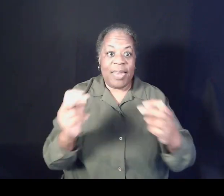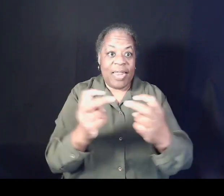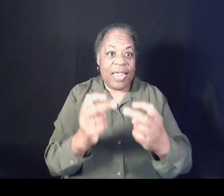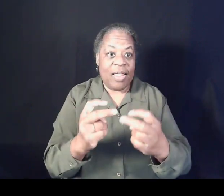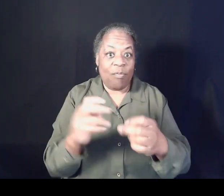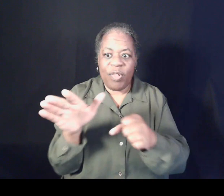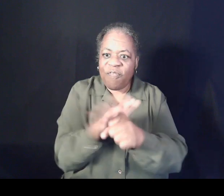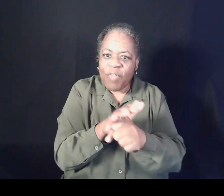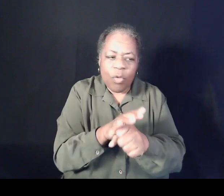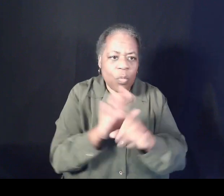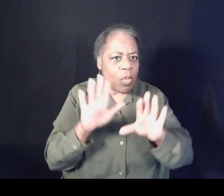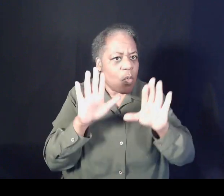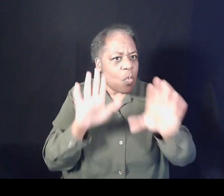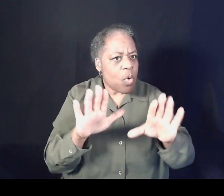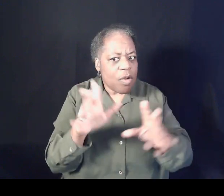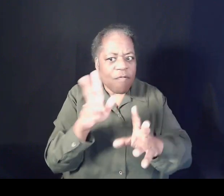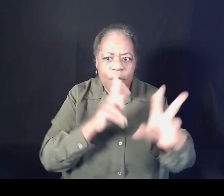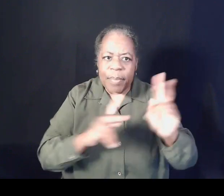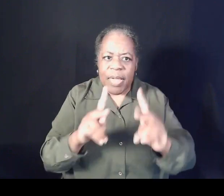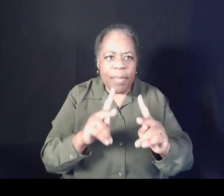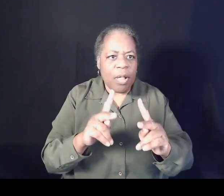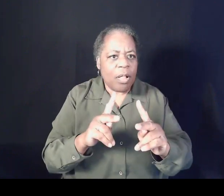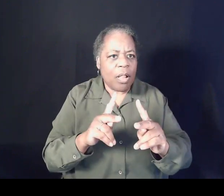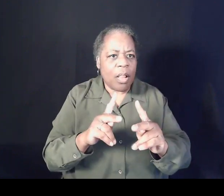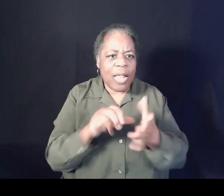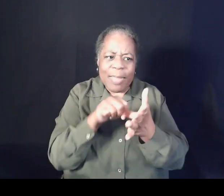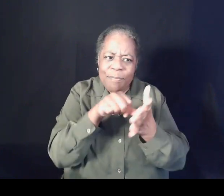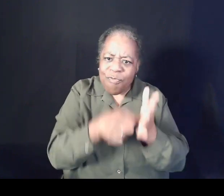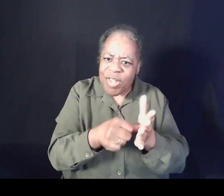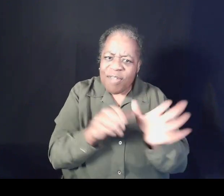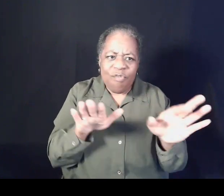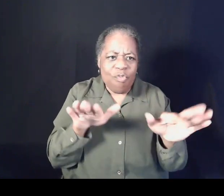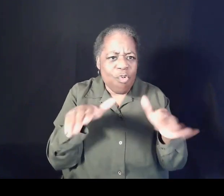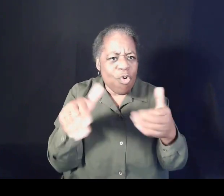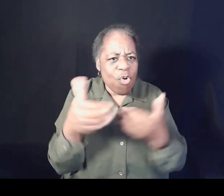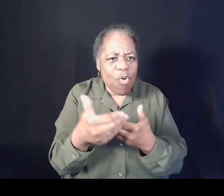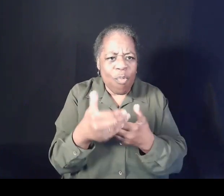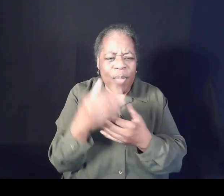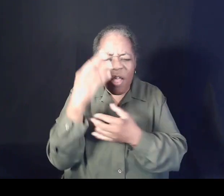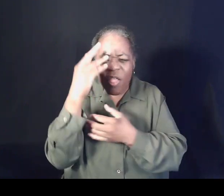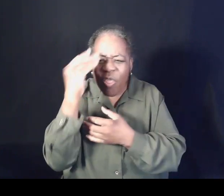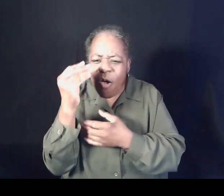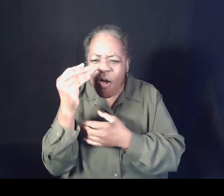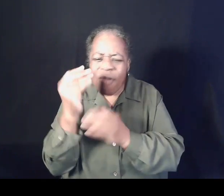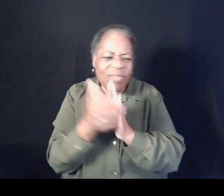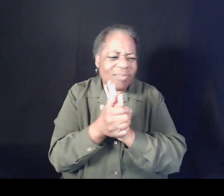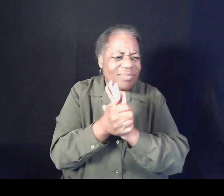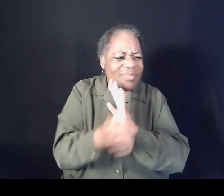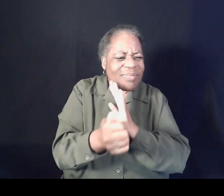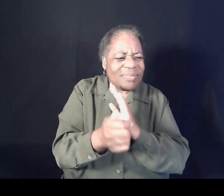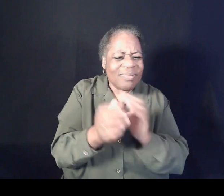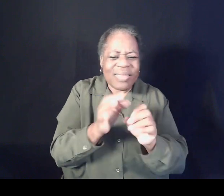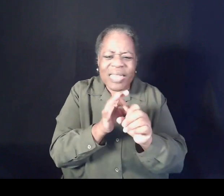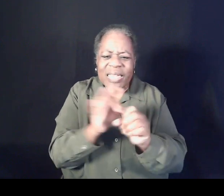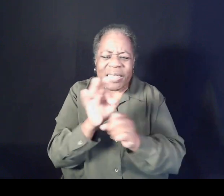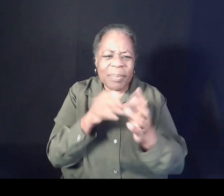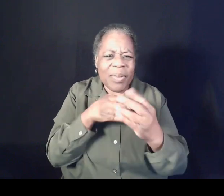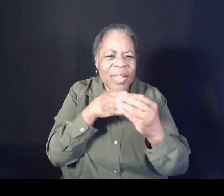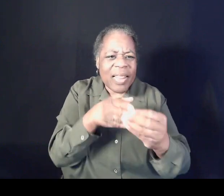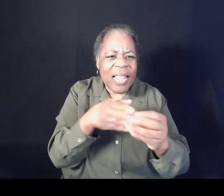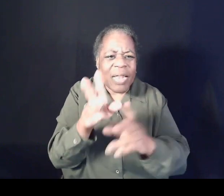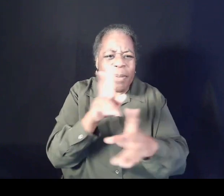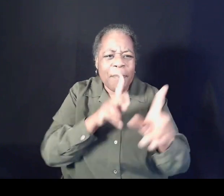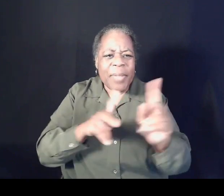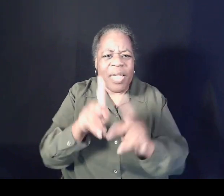truly remarkable people. It was an impressive room of thoughtful, talented, spirit-led people who have an